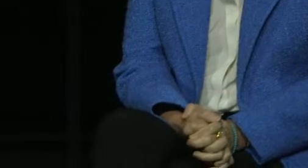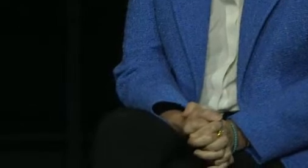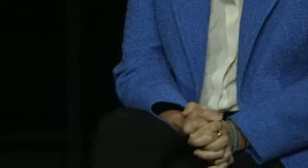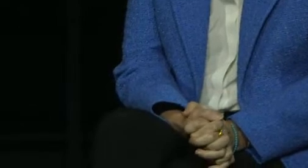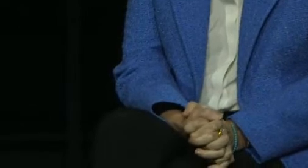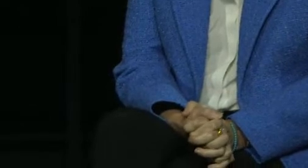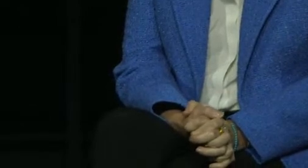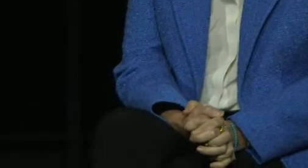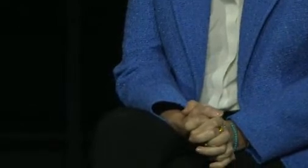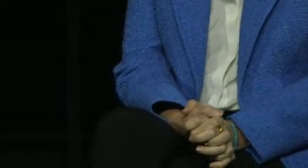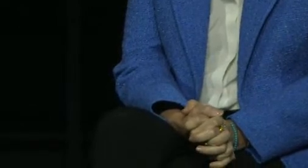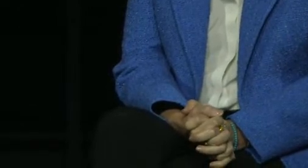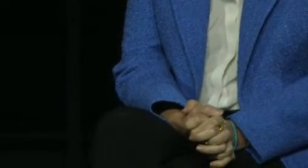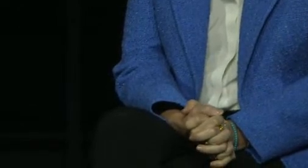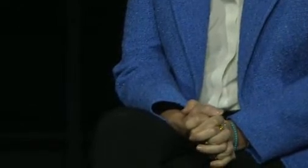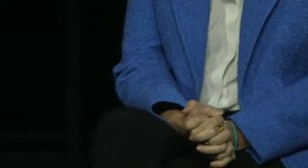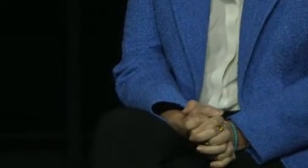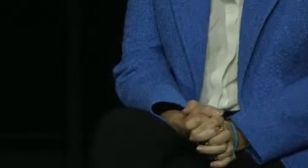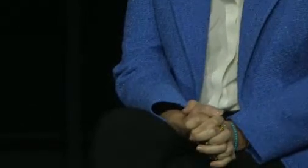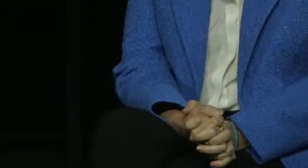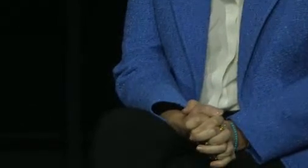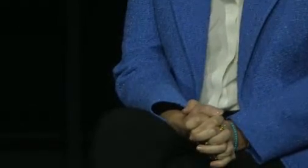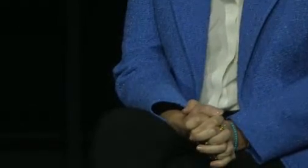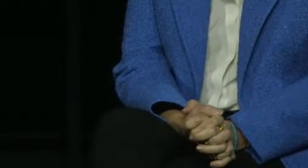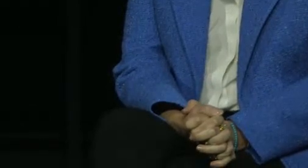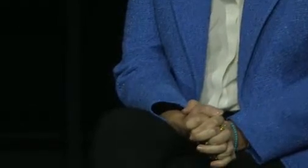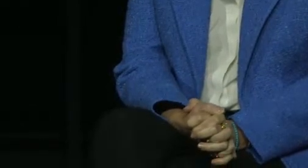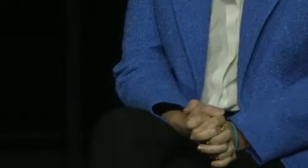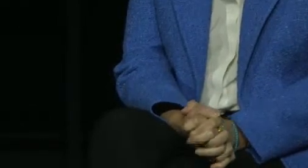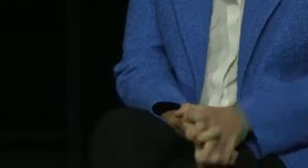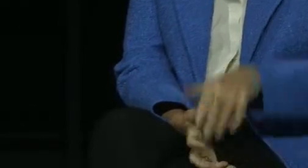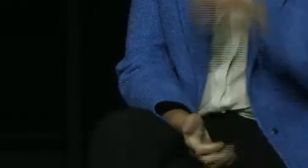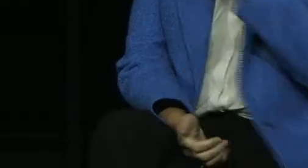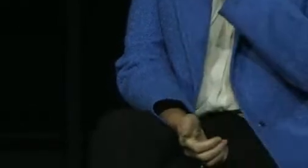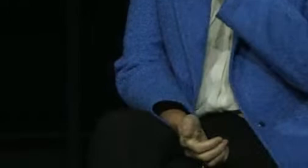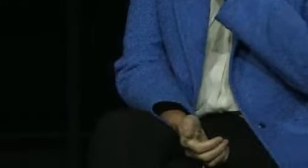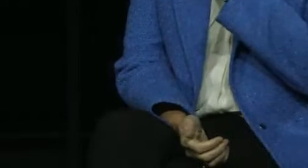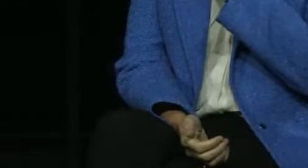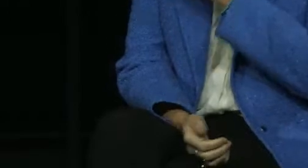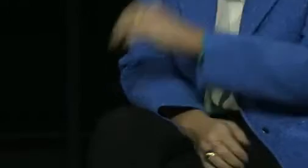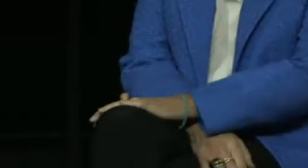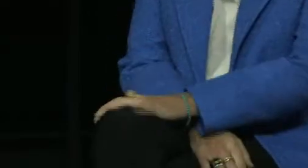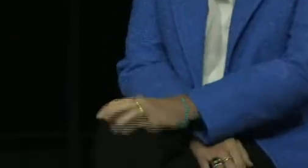leadership, we made something that I'm so proud of. So yeah.